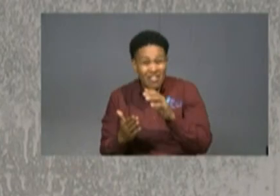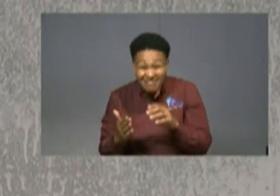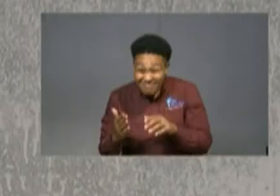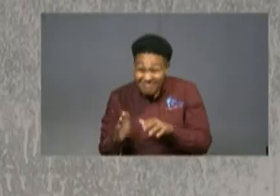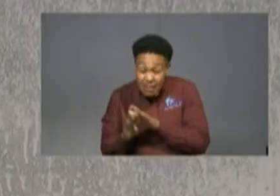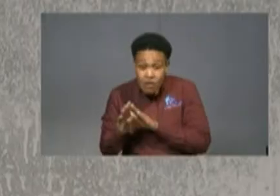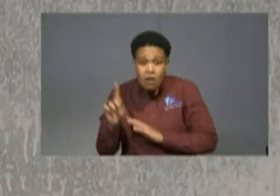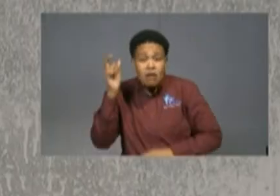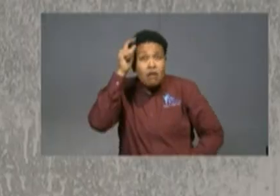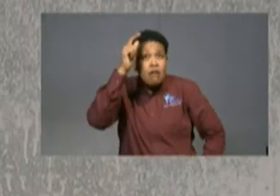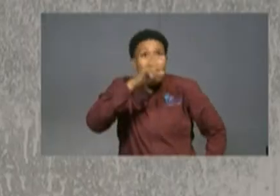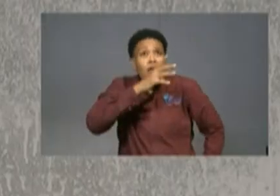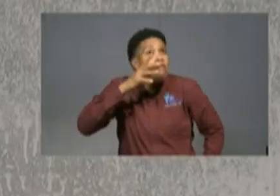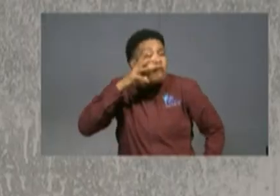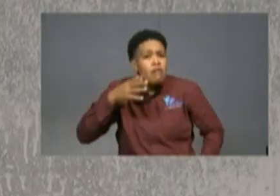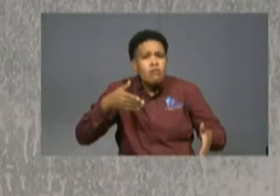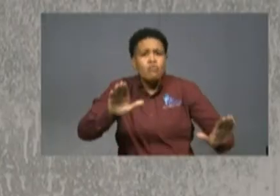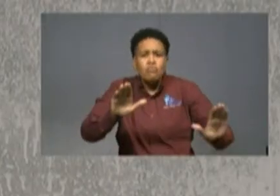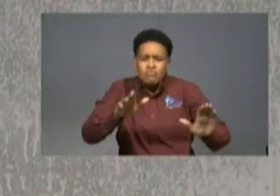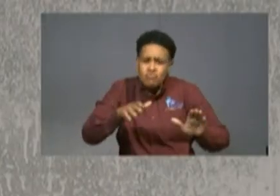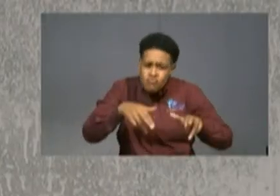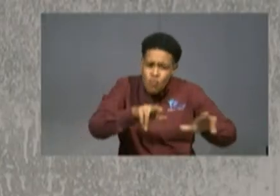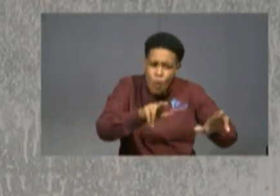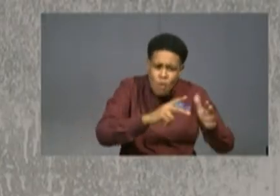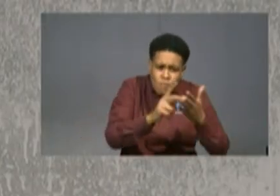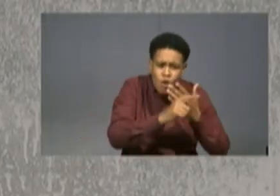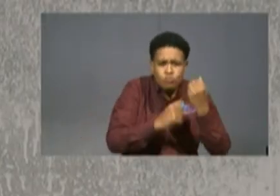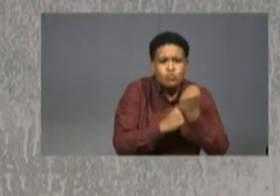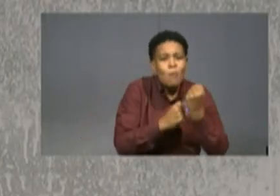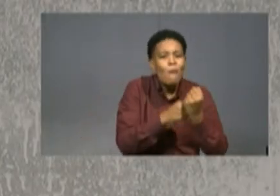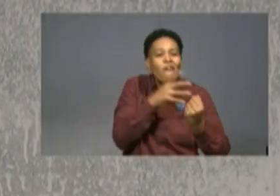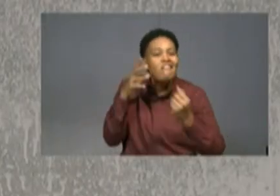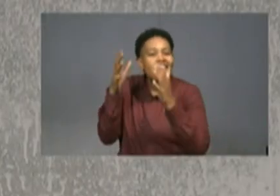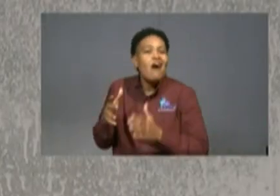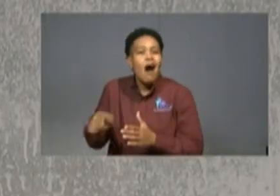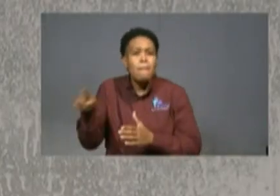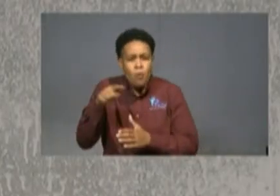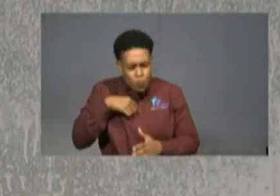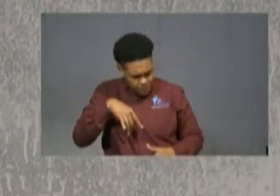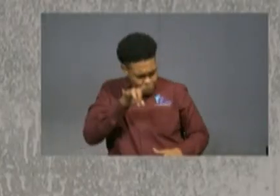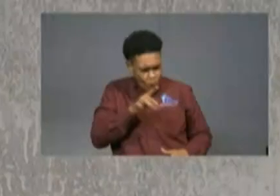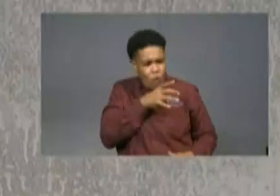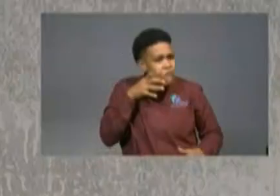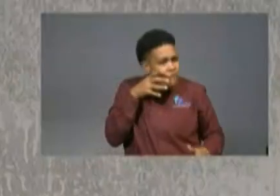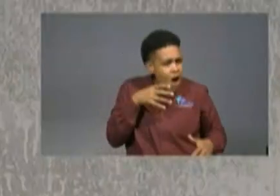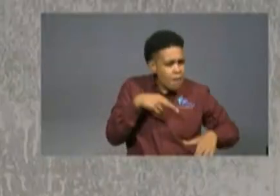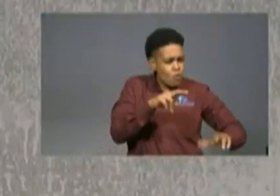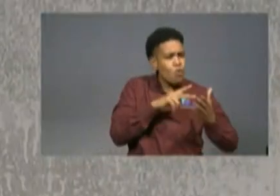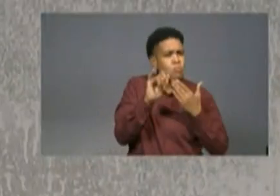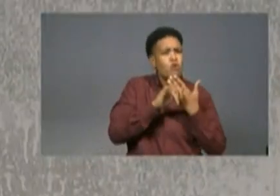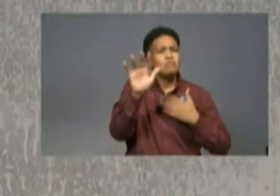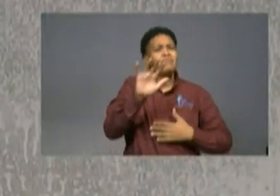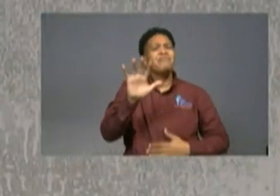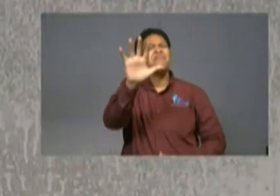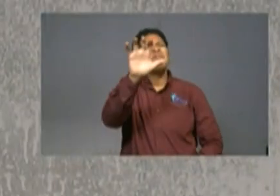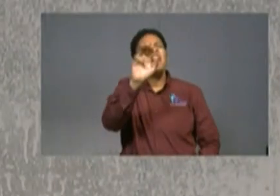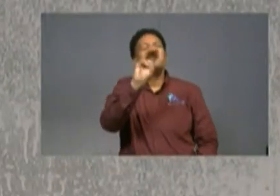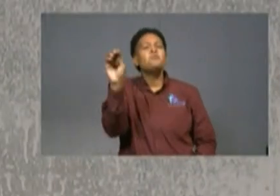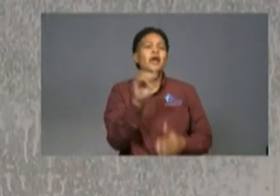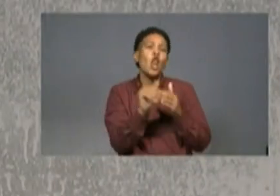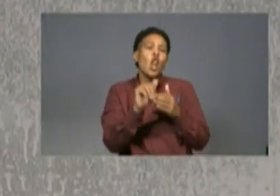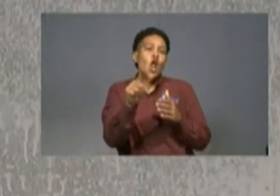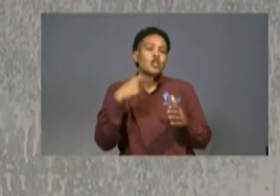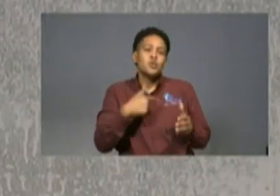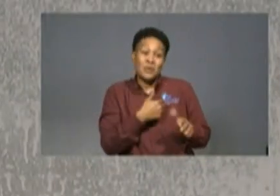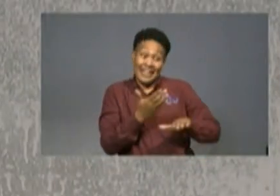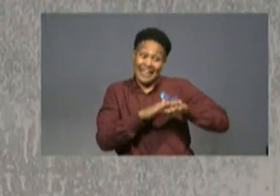these community roads serves our farmers. When we found our farm road budget, it was about $500 million. We've